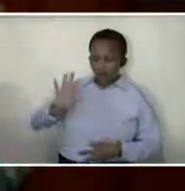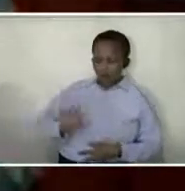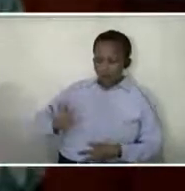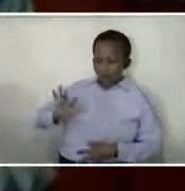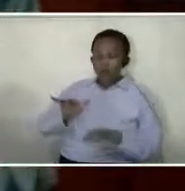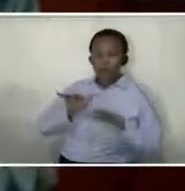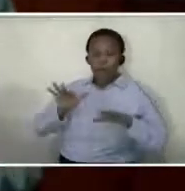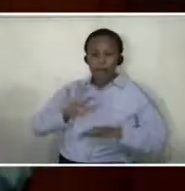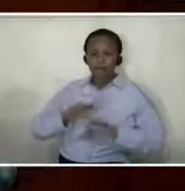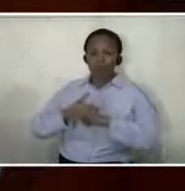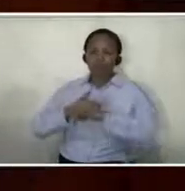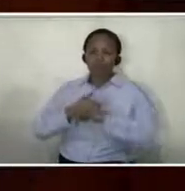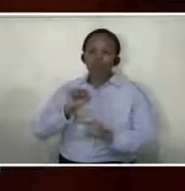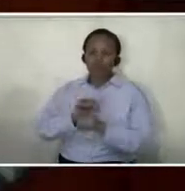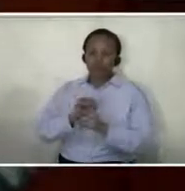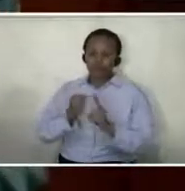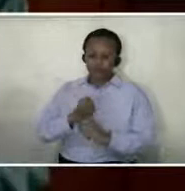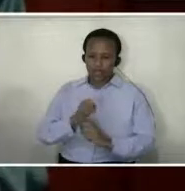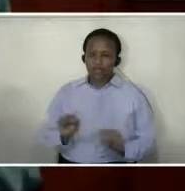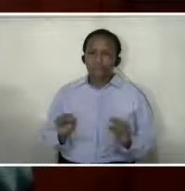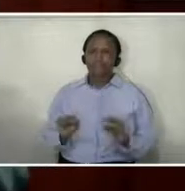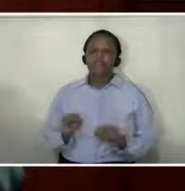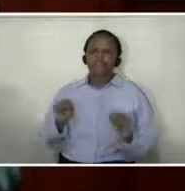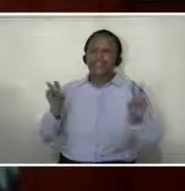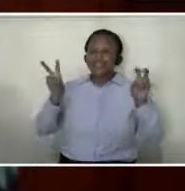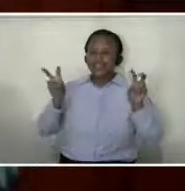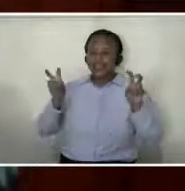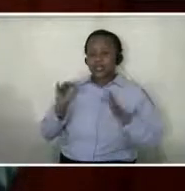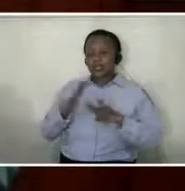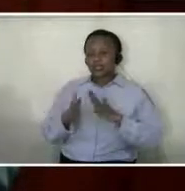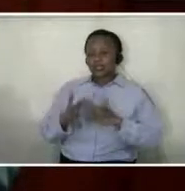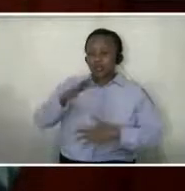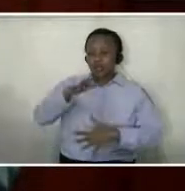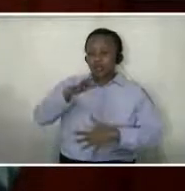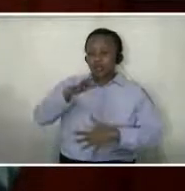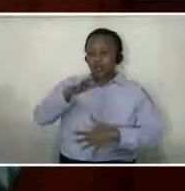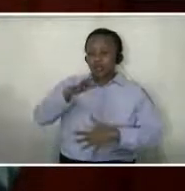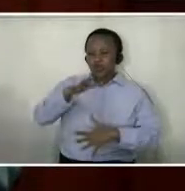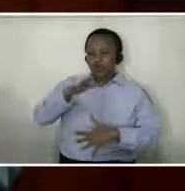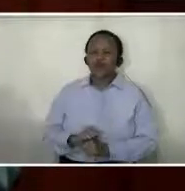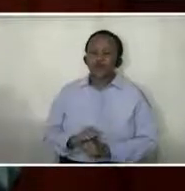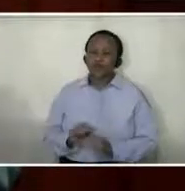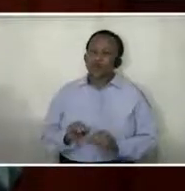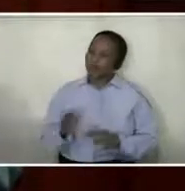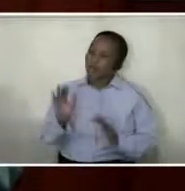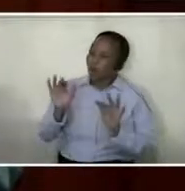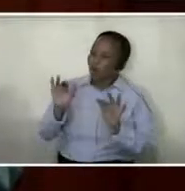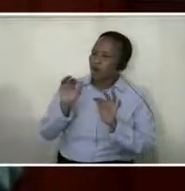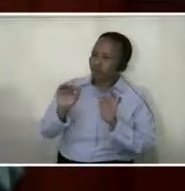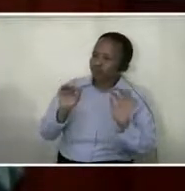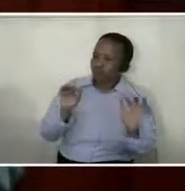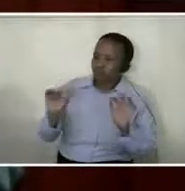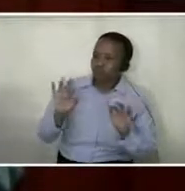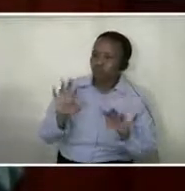society? The status quo is obtaining today call on all of us to be awakened